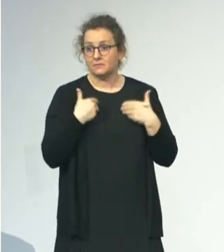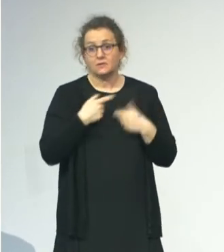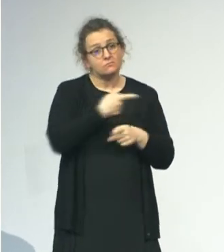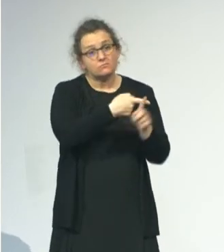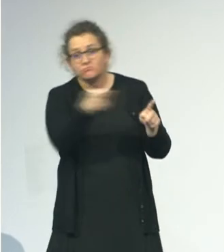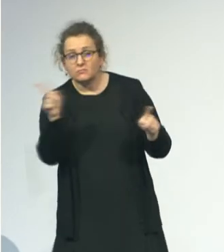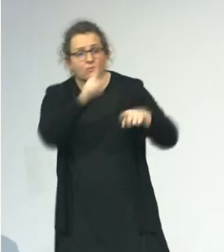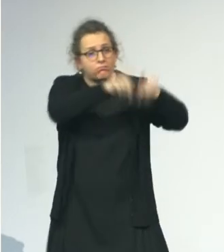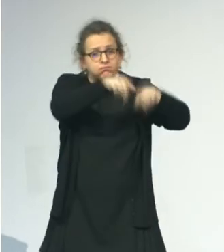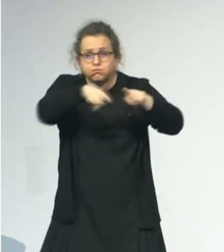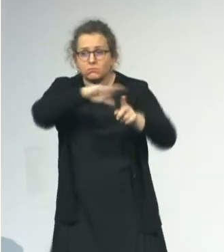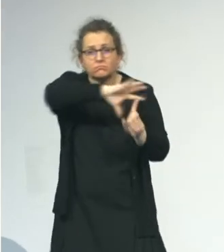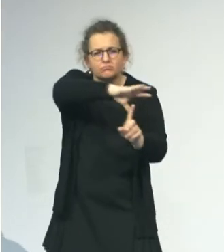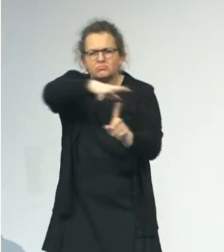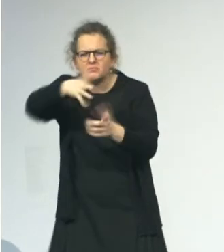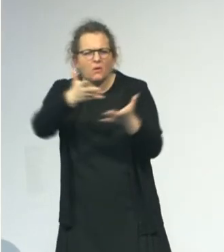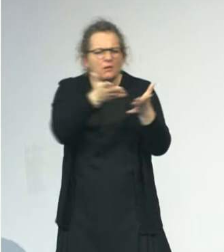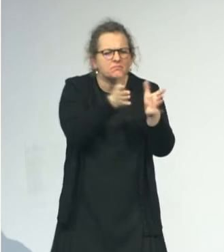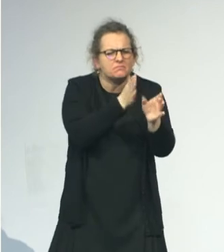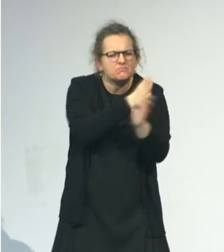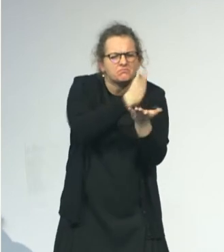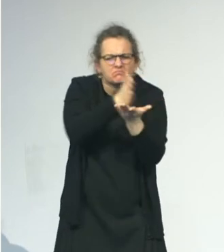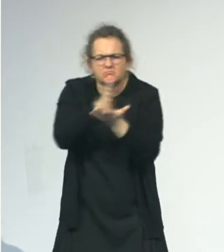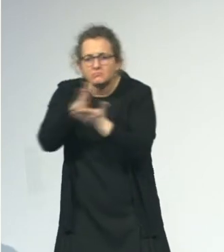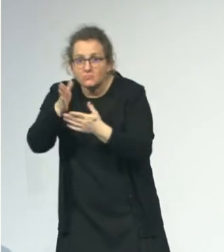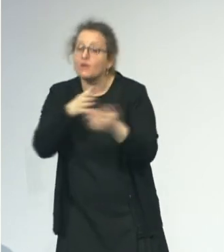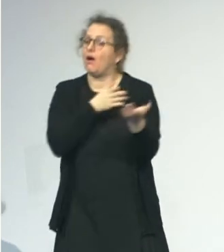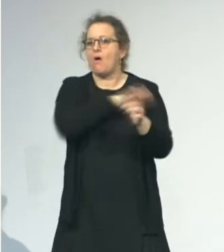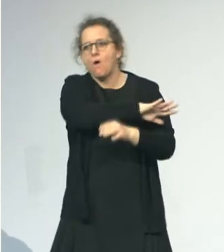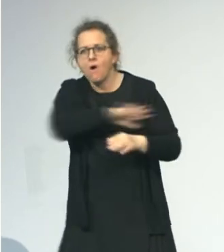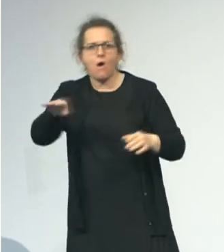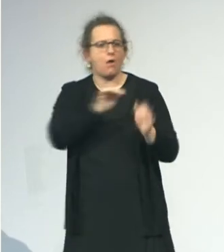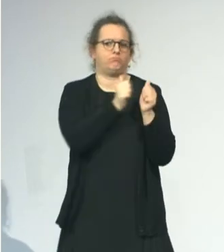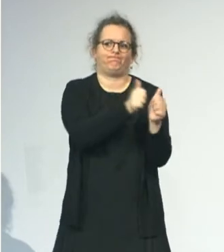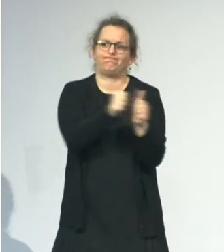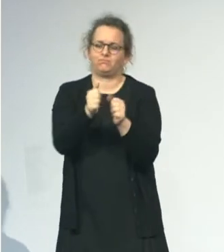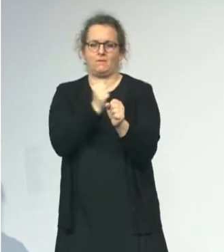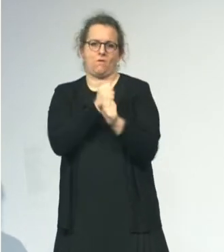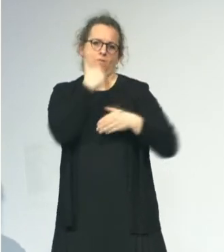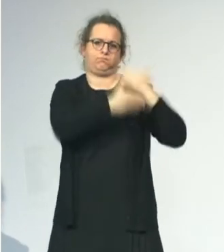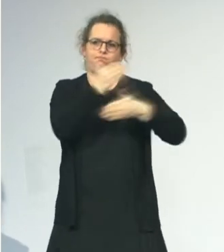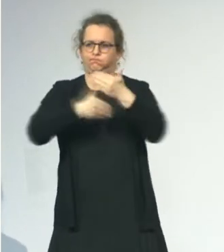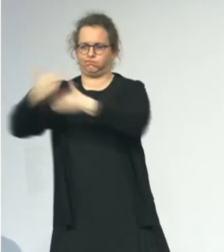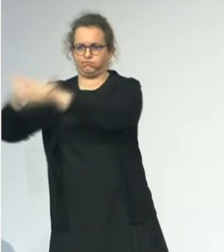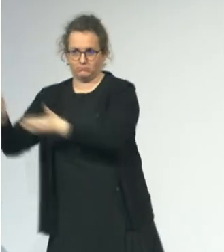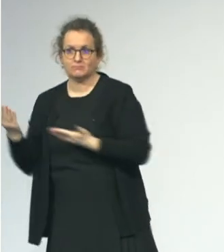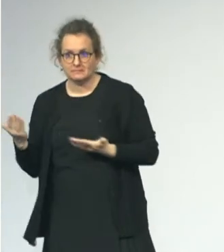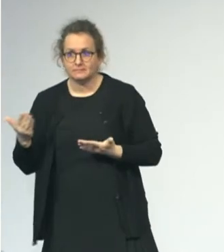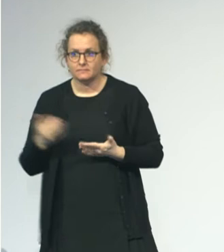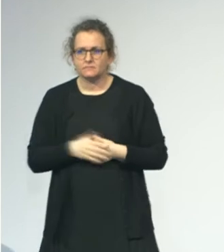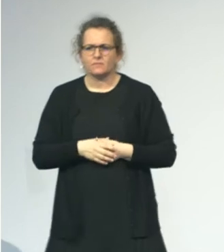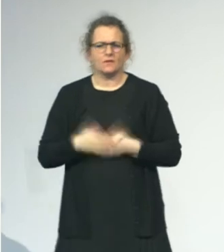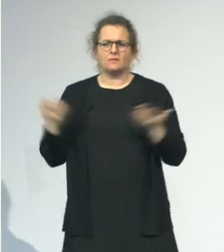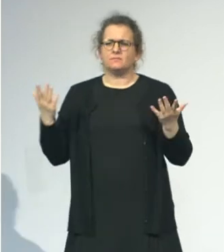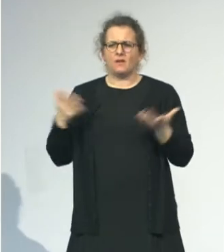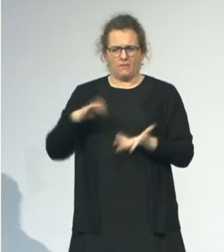all areas of life for all disabilities. Just in our organization, we have more than 100 employees. More than half of them